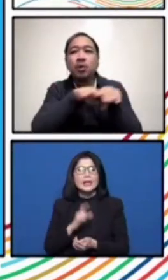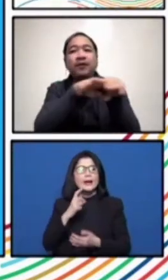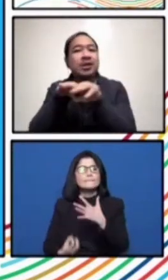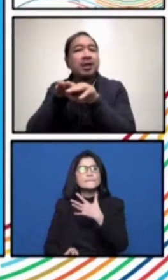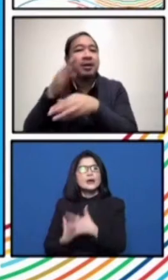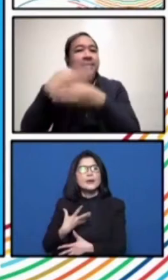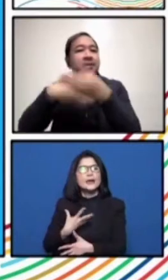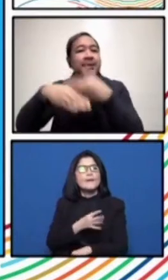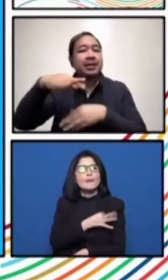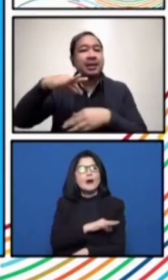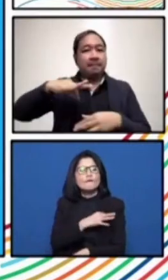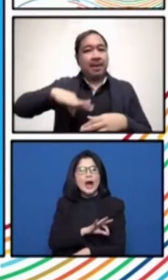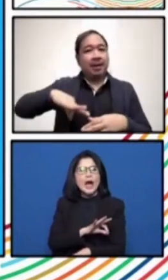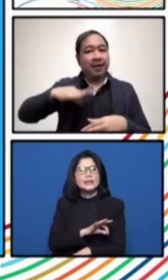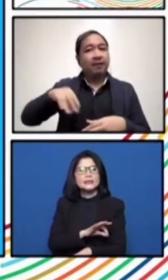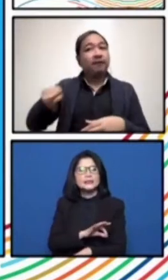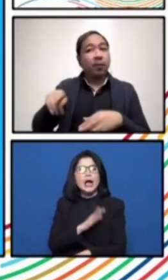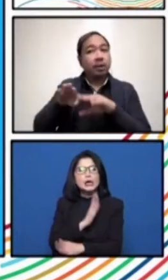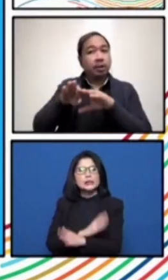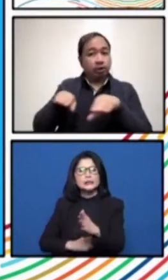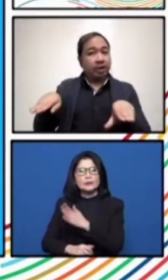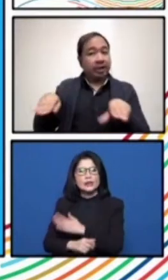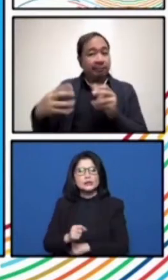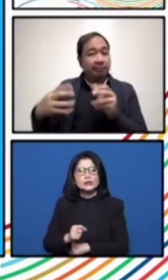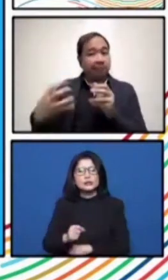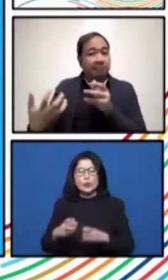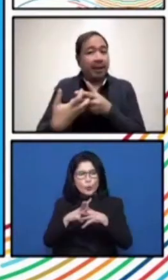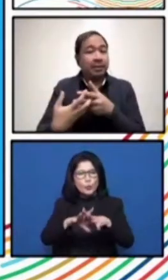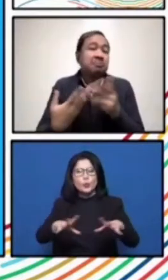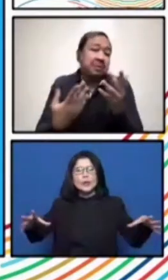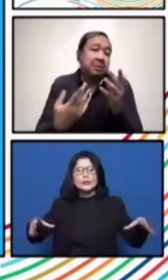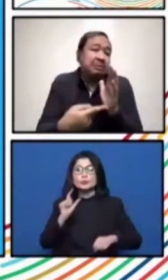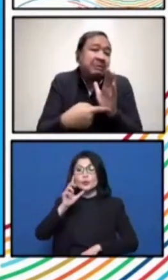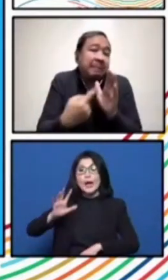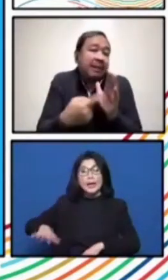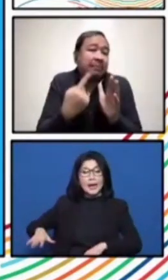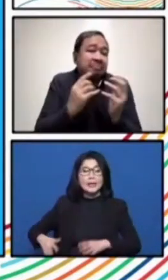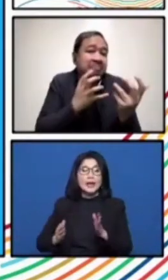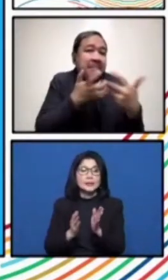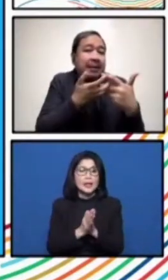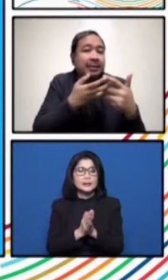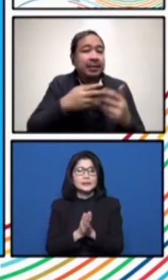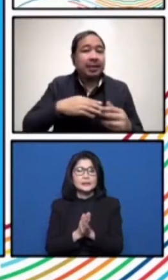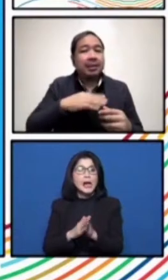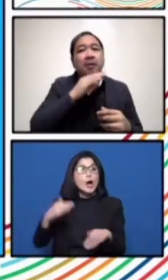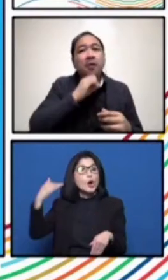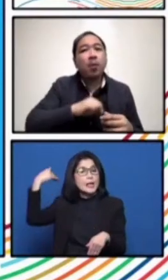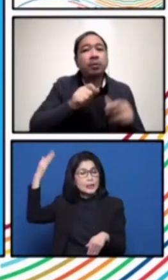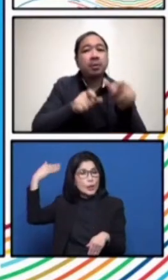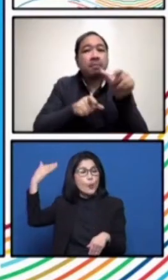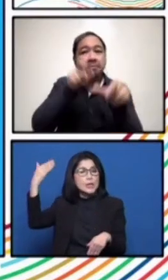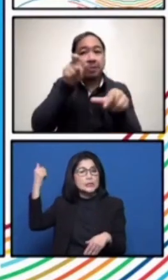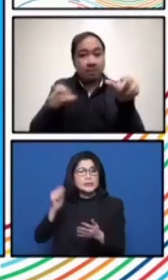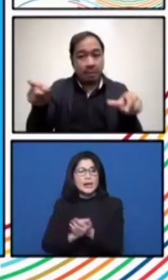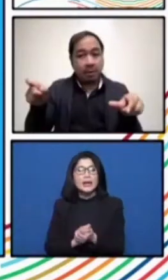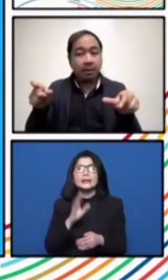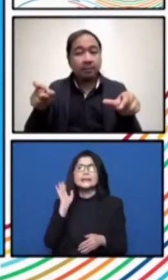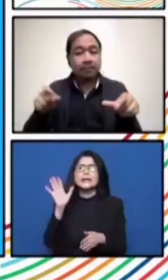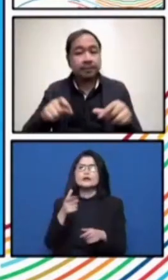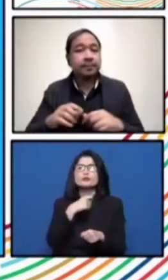working age adult and sometimes for older person um with I would say